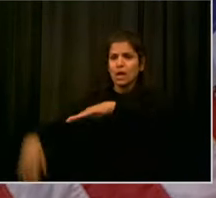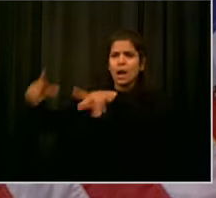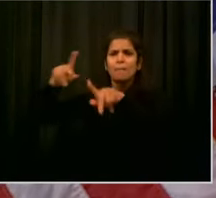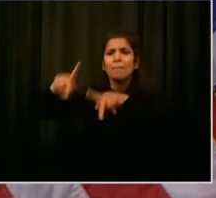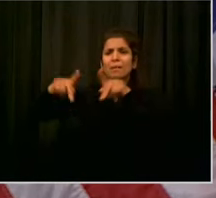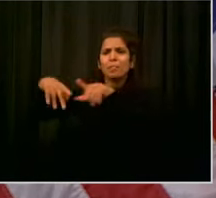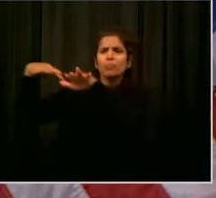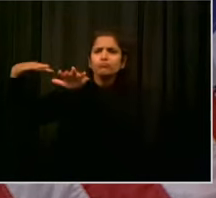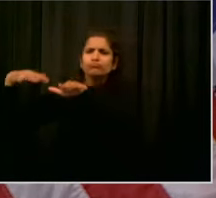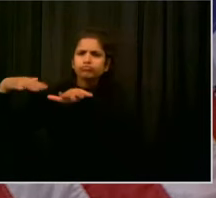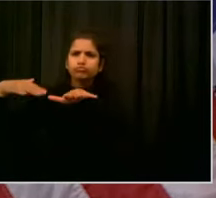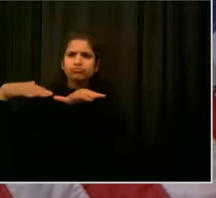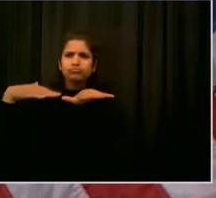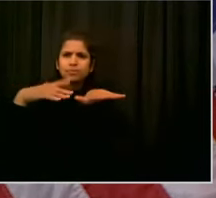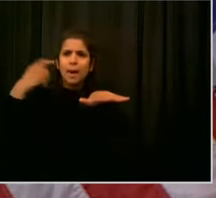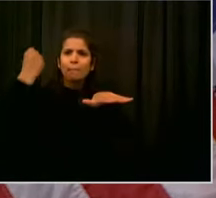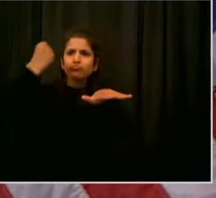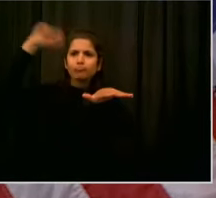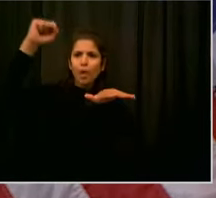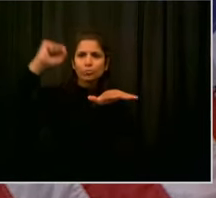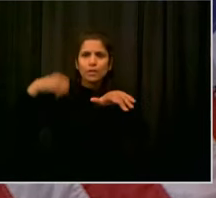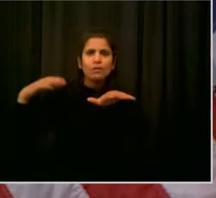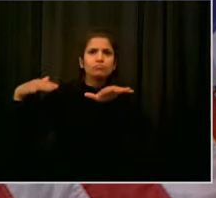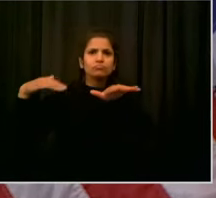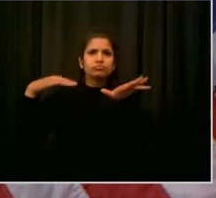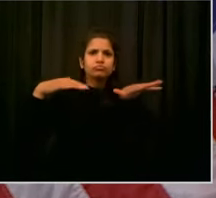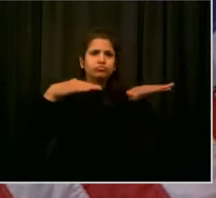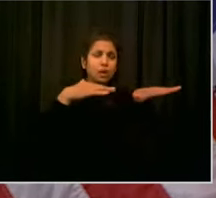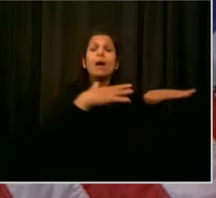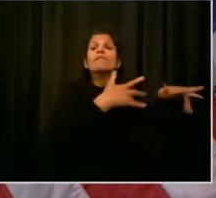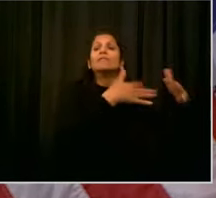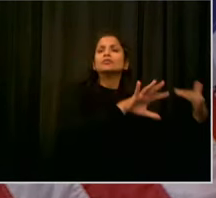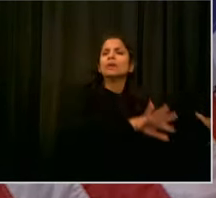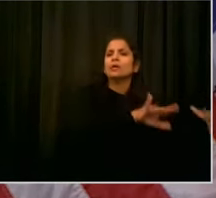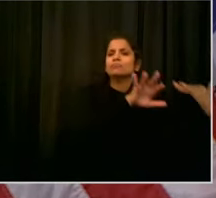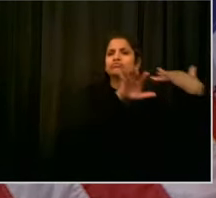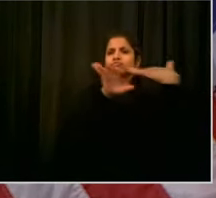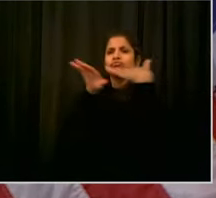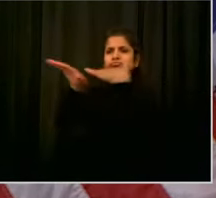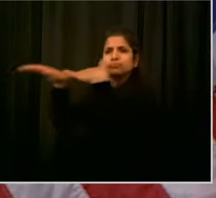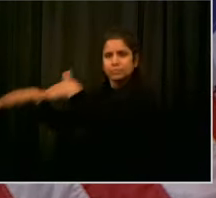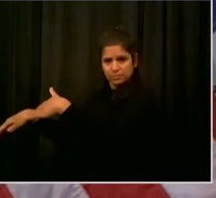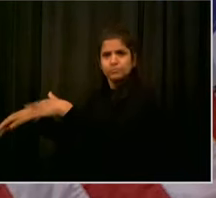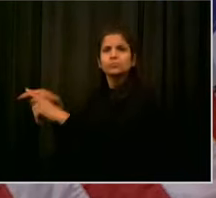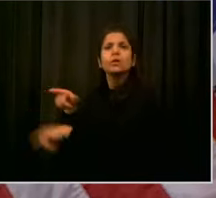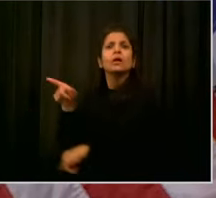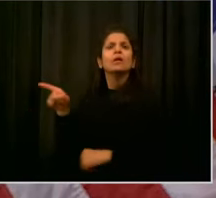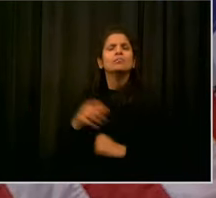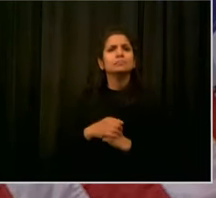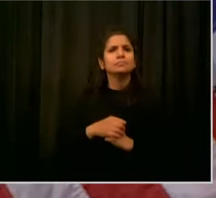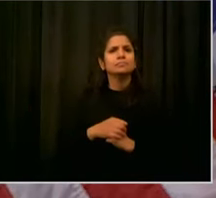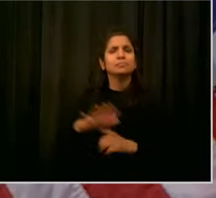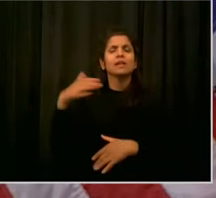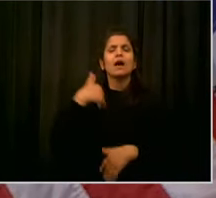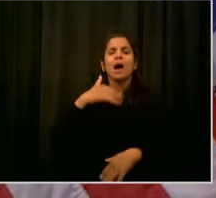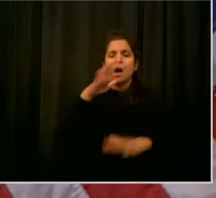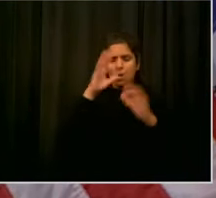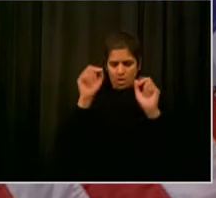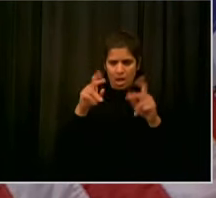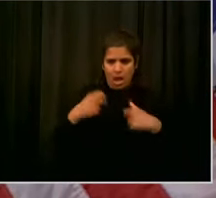reasoning behind that? Thank you. Thank you, Henry. I'm going to start. I'm going to turn to Commissioner Shea, and then I'll just conclude for the